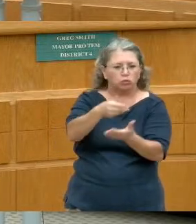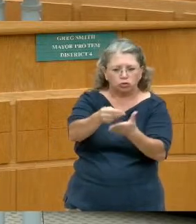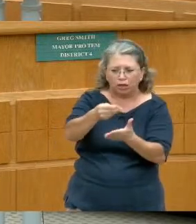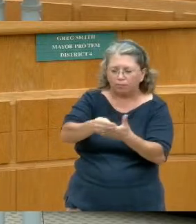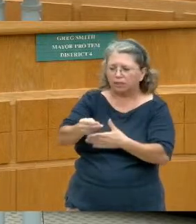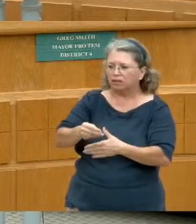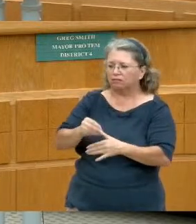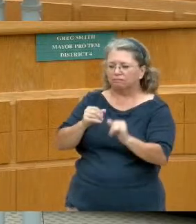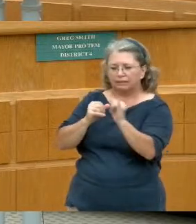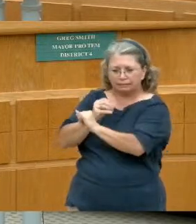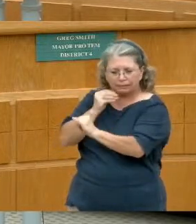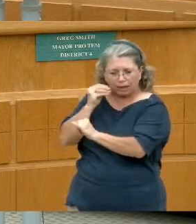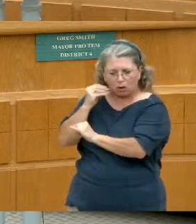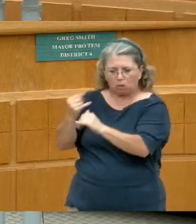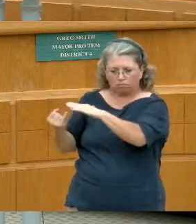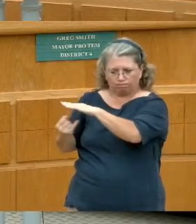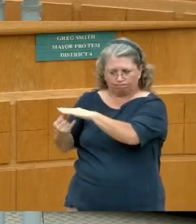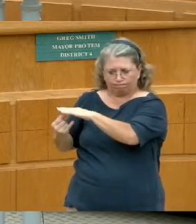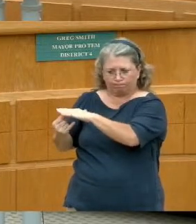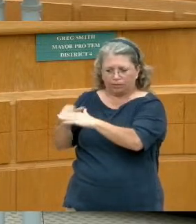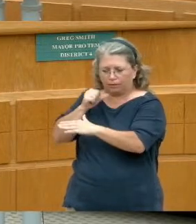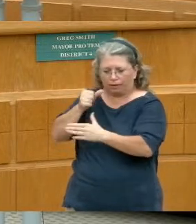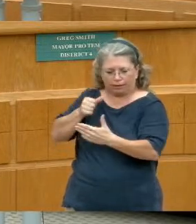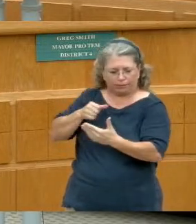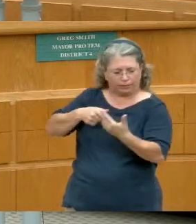your doctor, and take it from there.